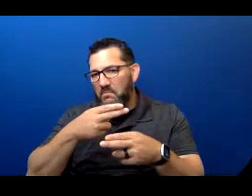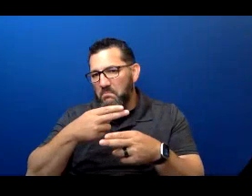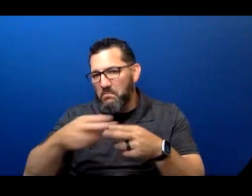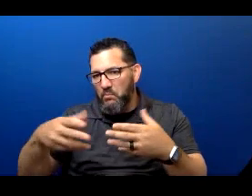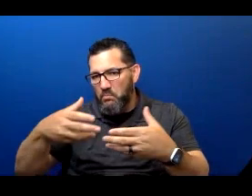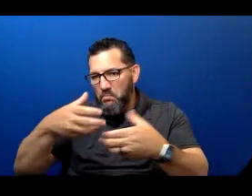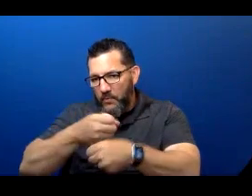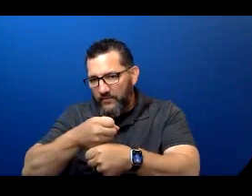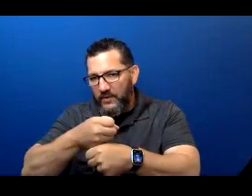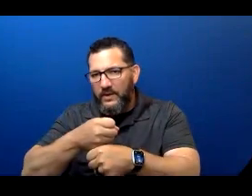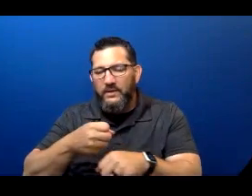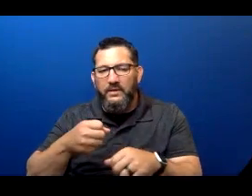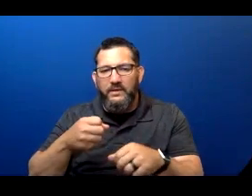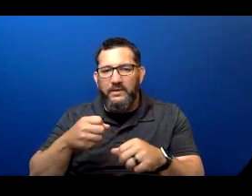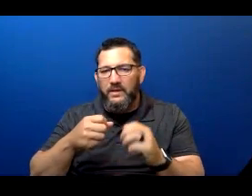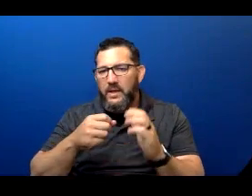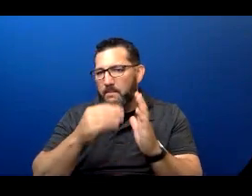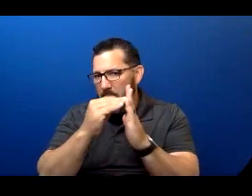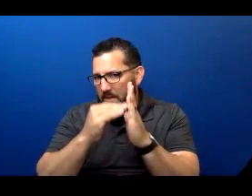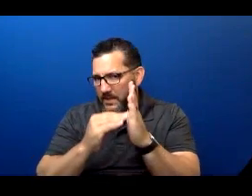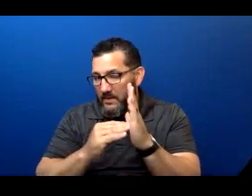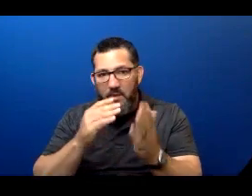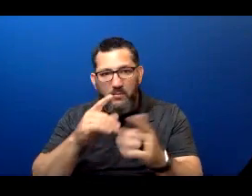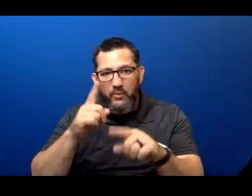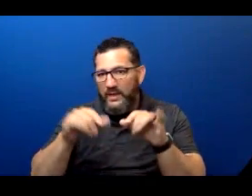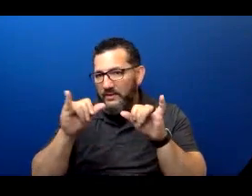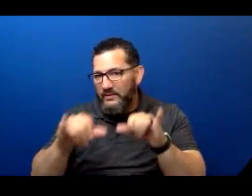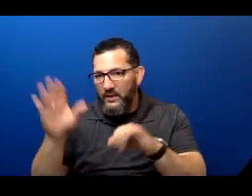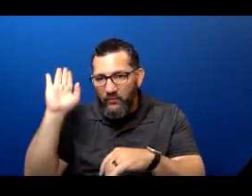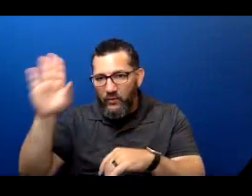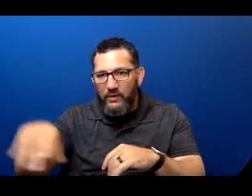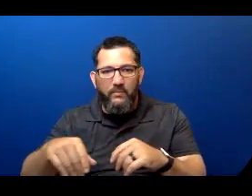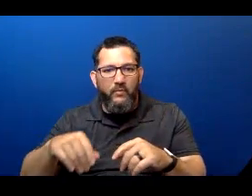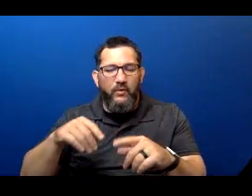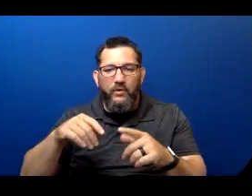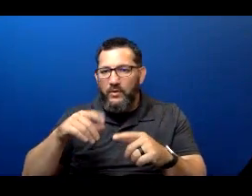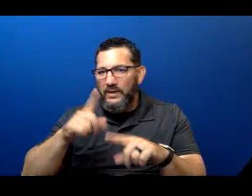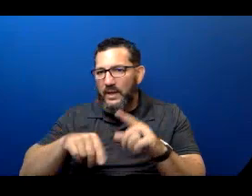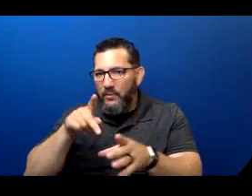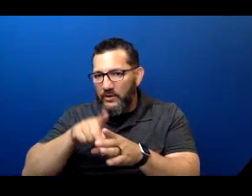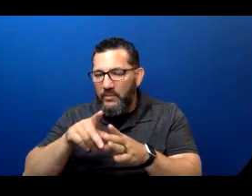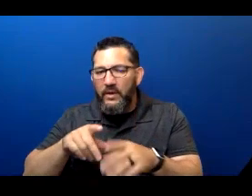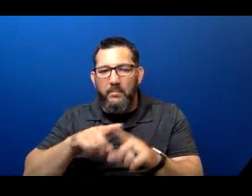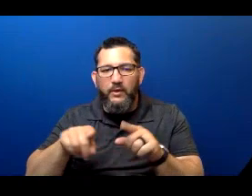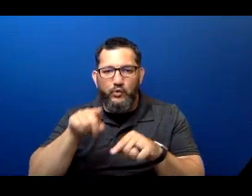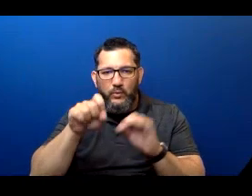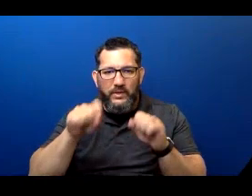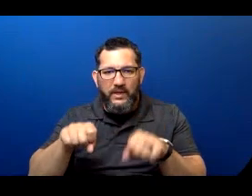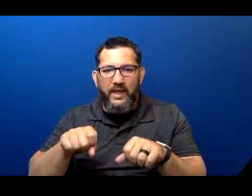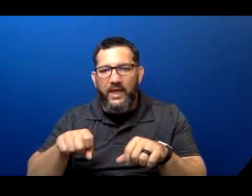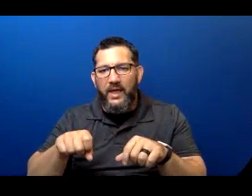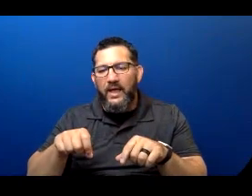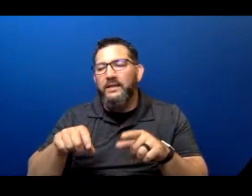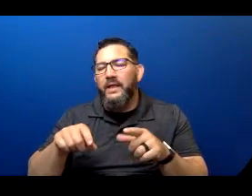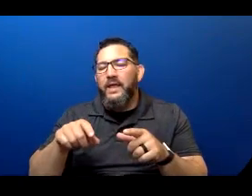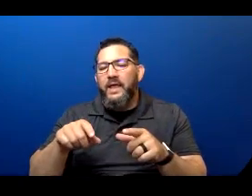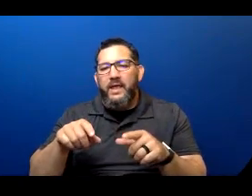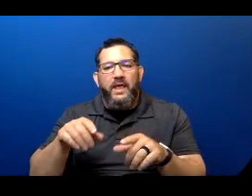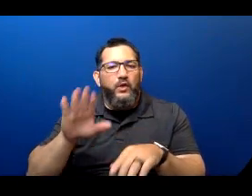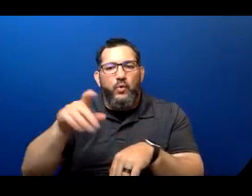minutes, or you may not be able to stay or participate as a member of the community, you can, at your leisure and asynchronously, so to